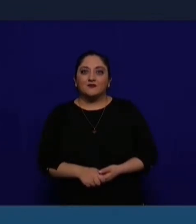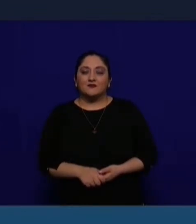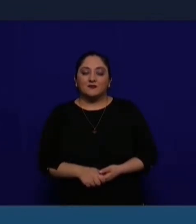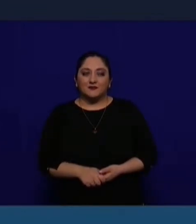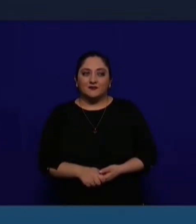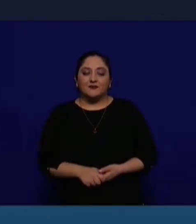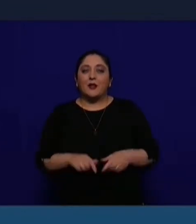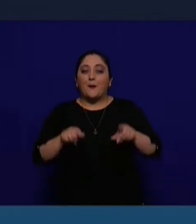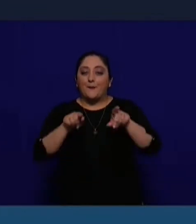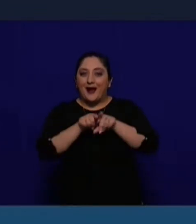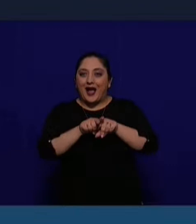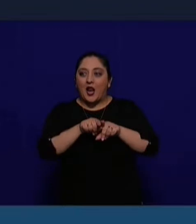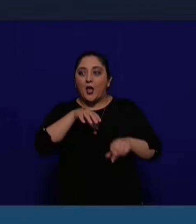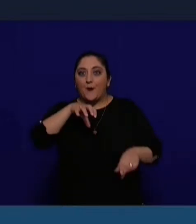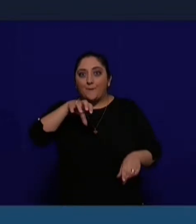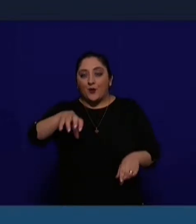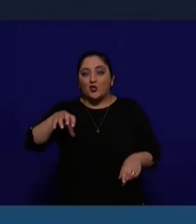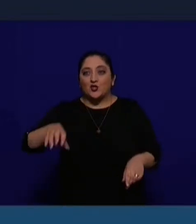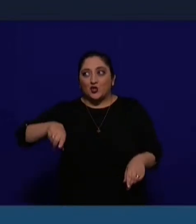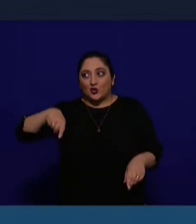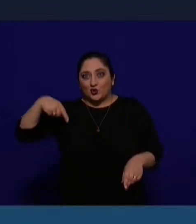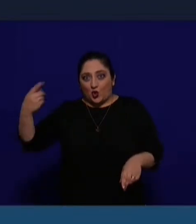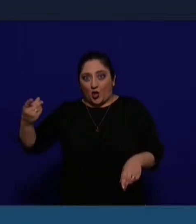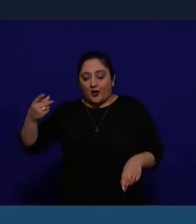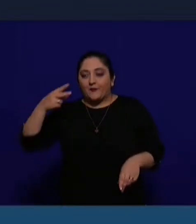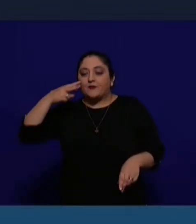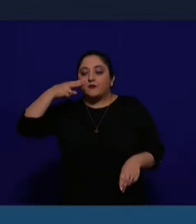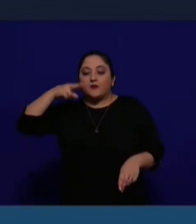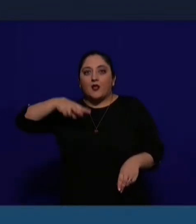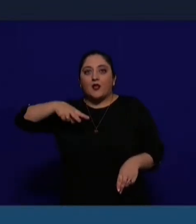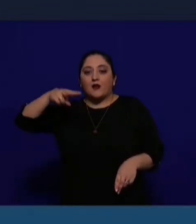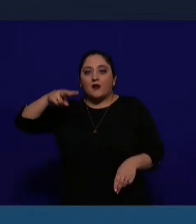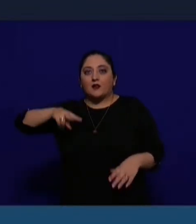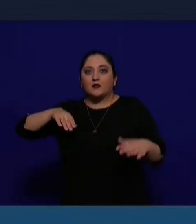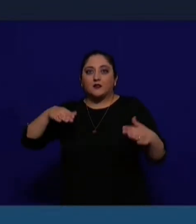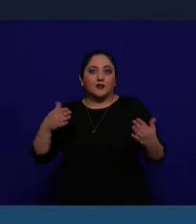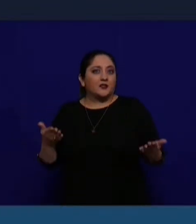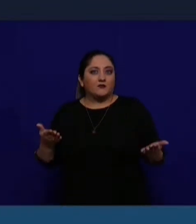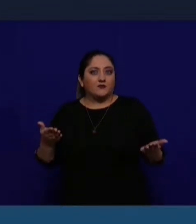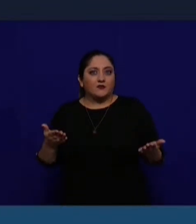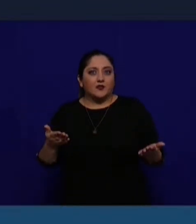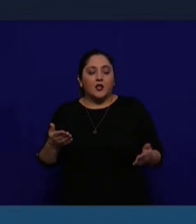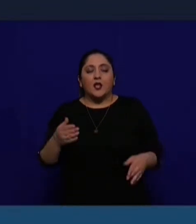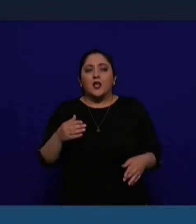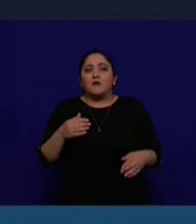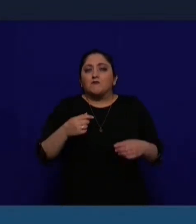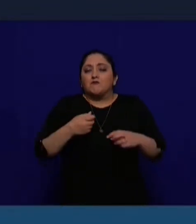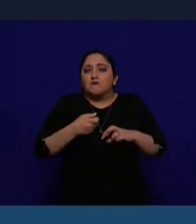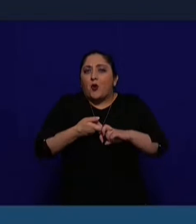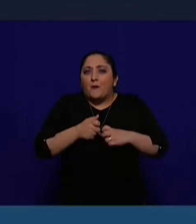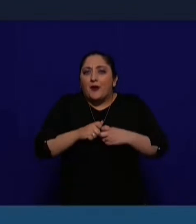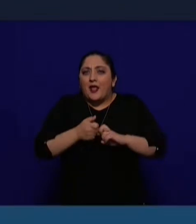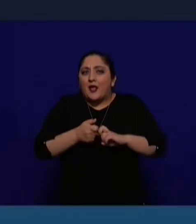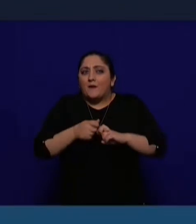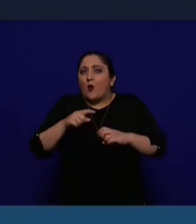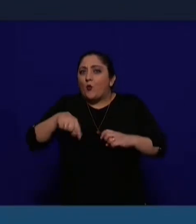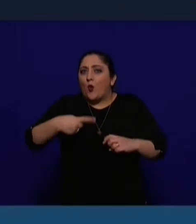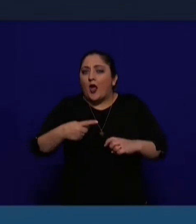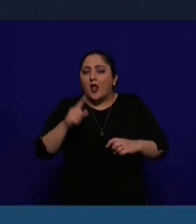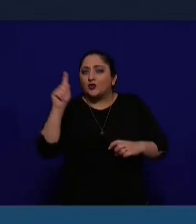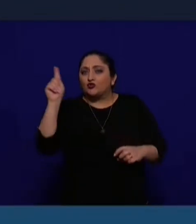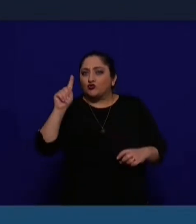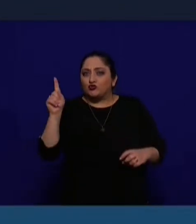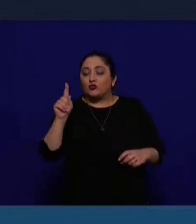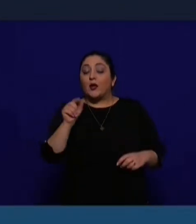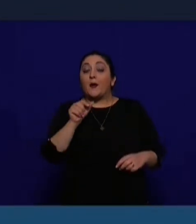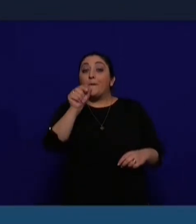simili bħal pajjiżi oħra nkunu qegħdin nagħmlu monitoring ta' x'qed jiġri bil-persuni li jkunu diġà tlaqmu u xi jkun qed jiġri